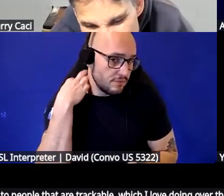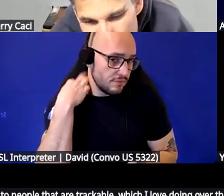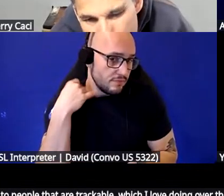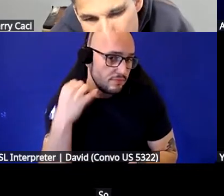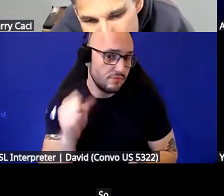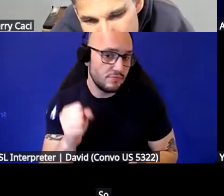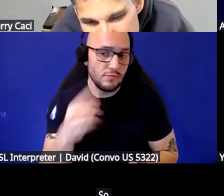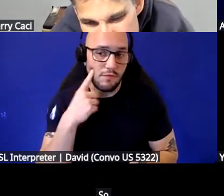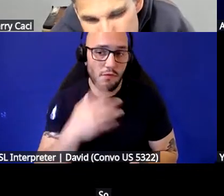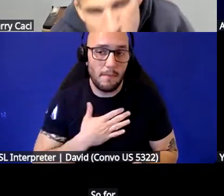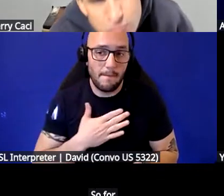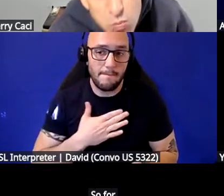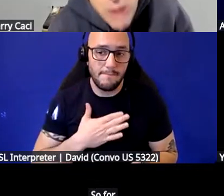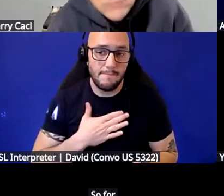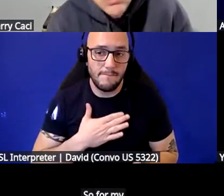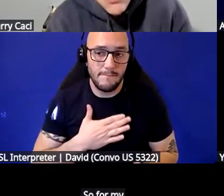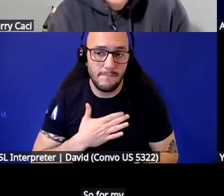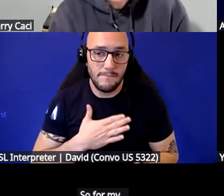So for my,